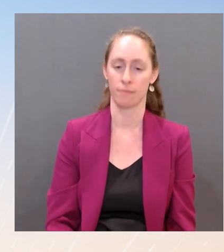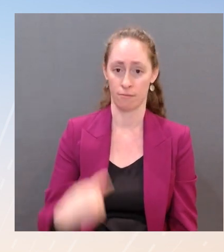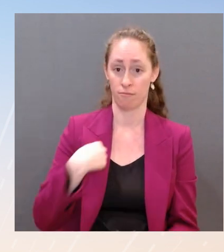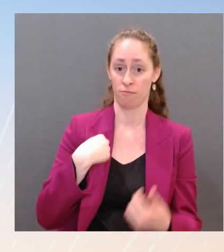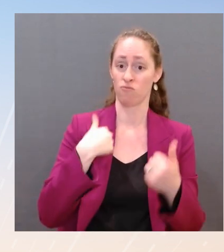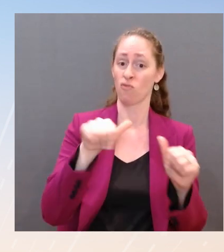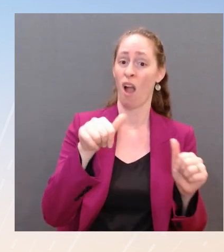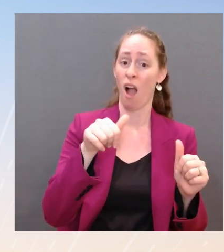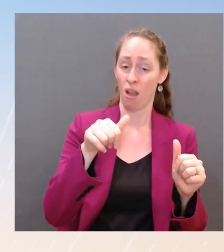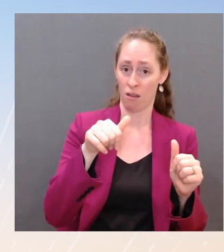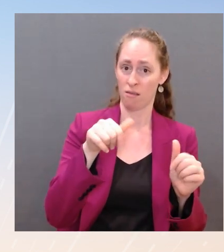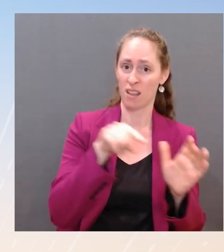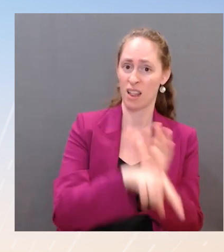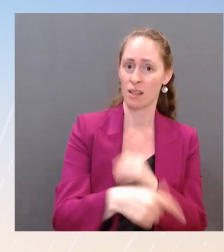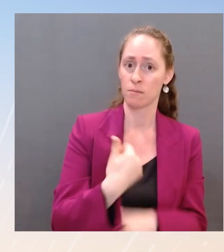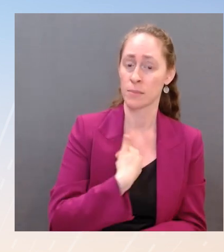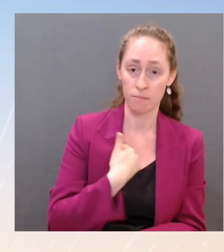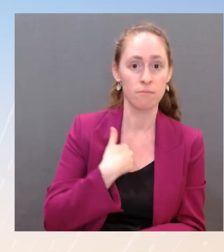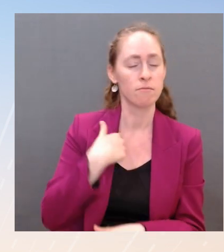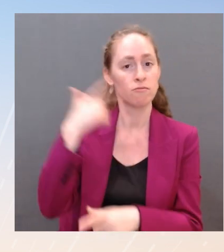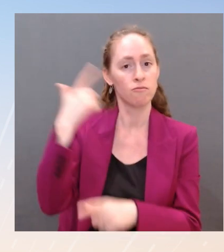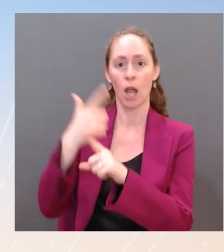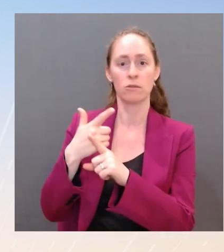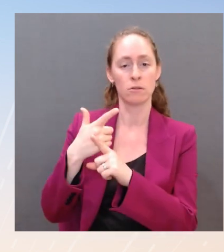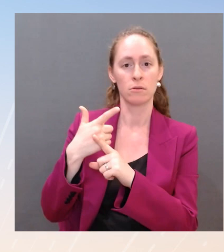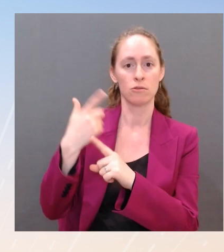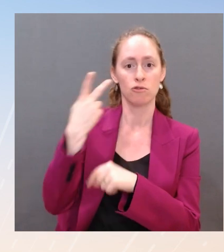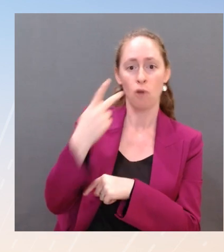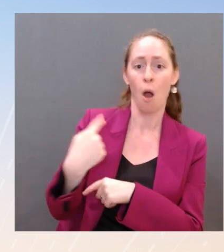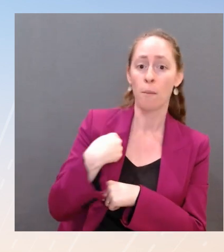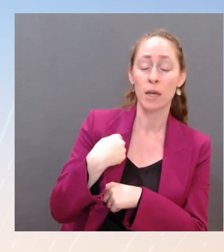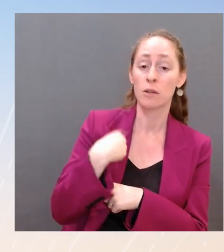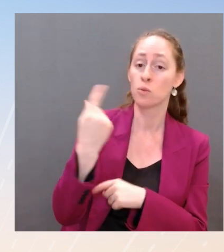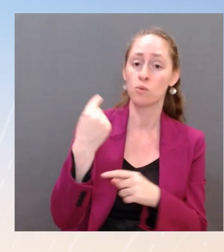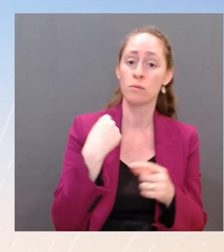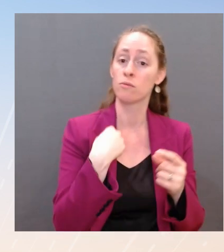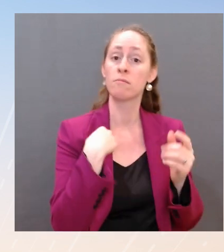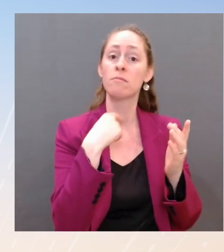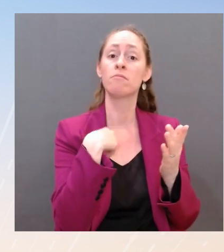is today the largest global youth for youth mental health nonprofit.